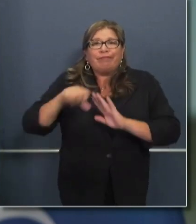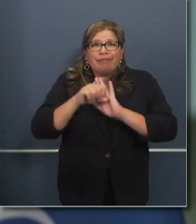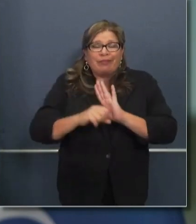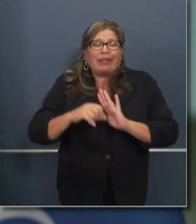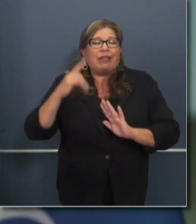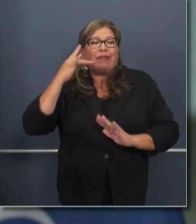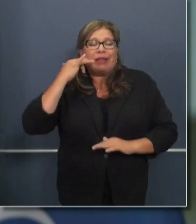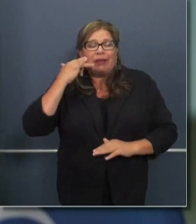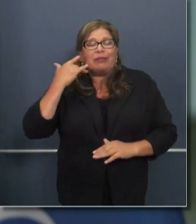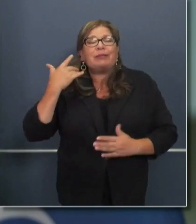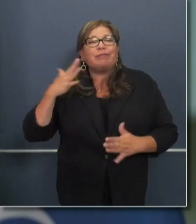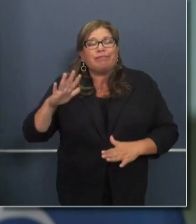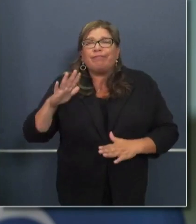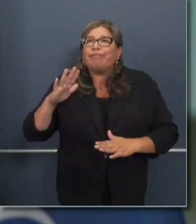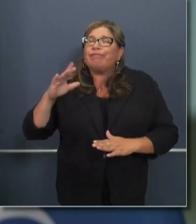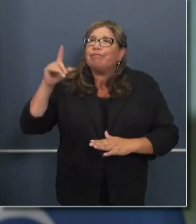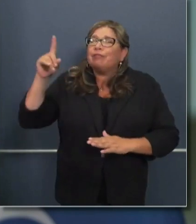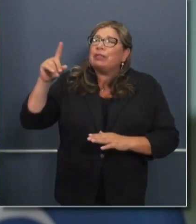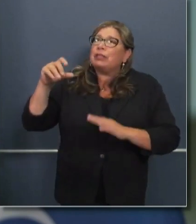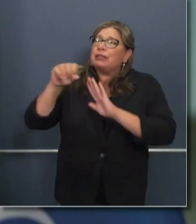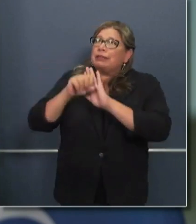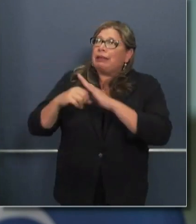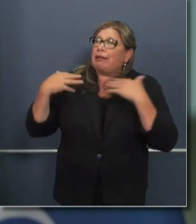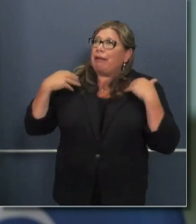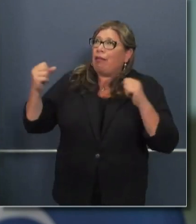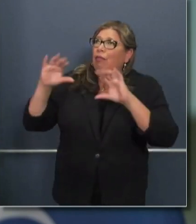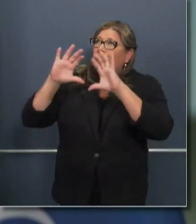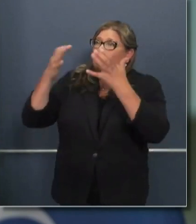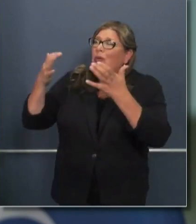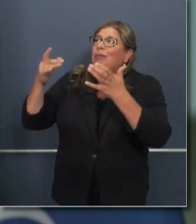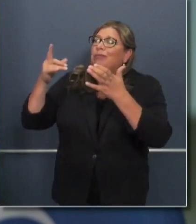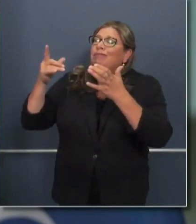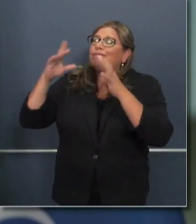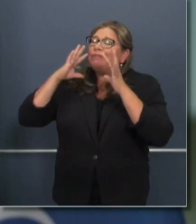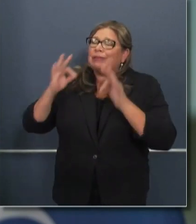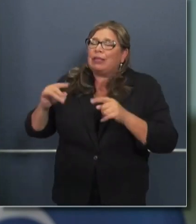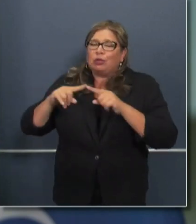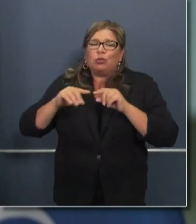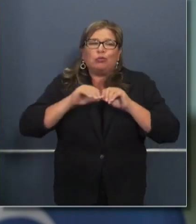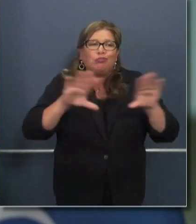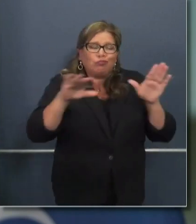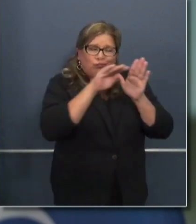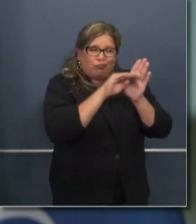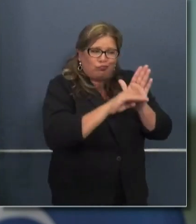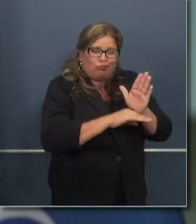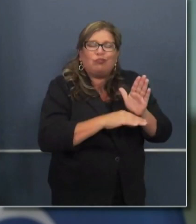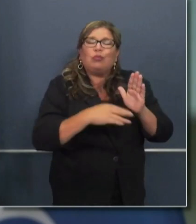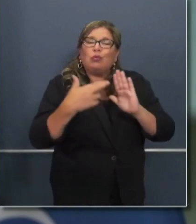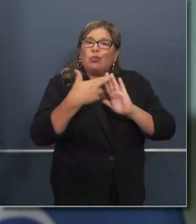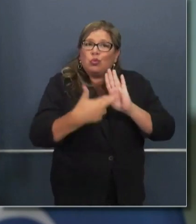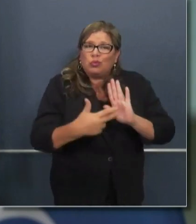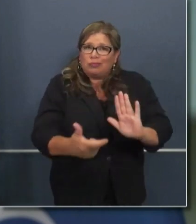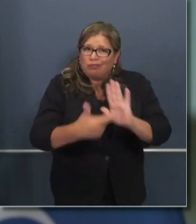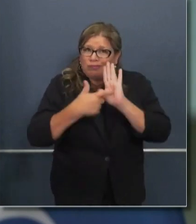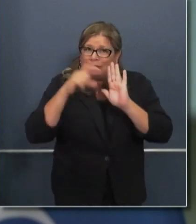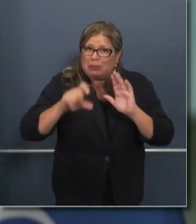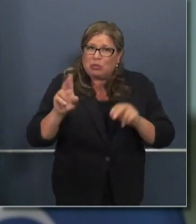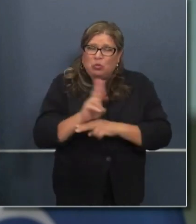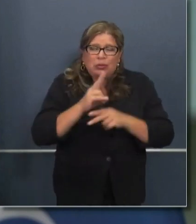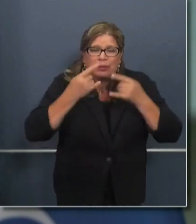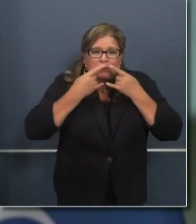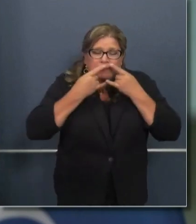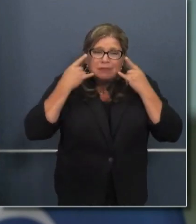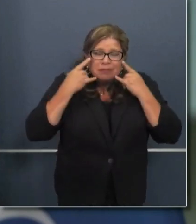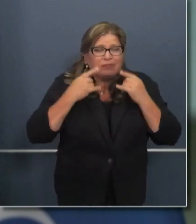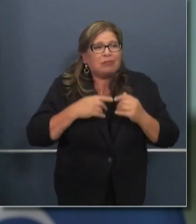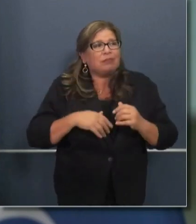came from our health department to mandate face coverings in exterior parts of the state